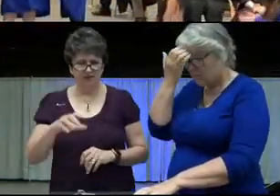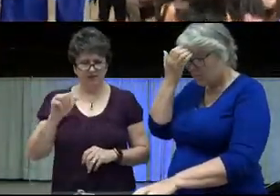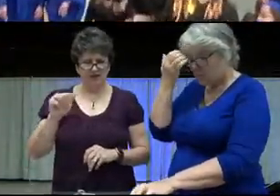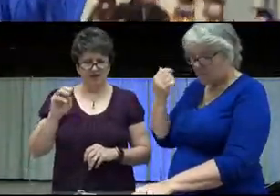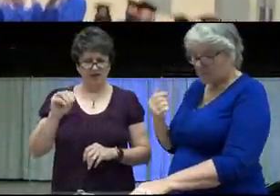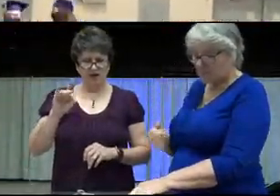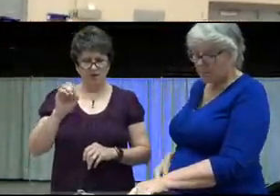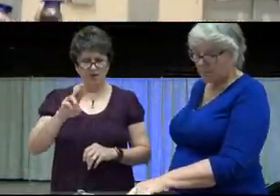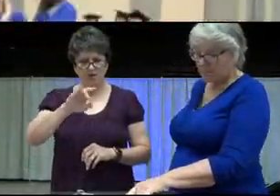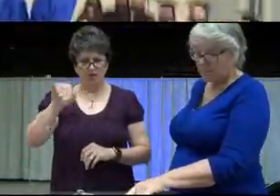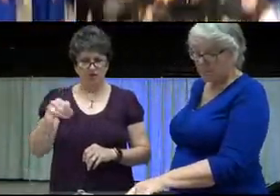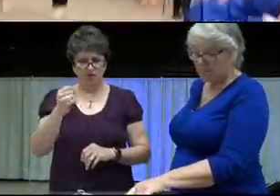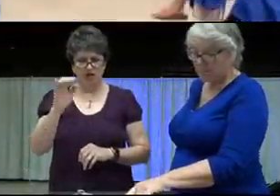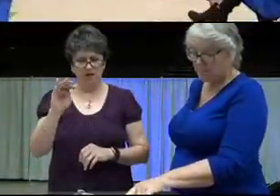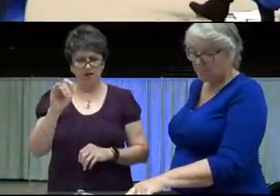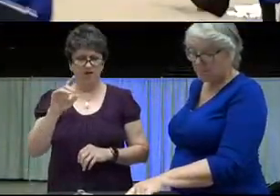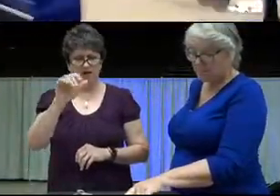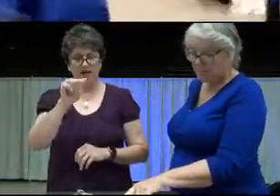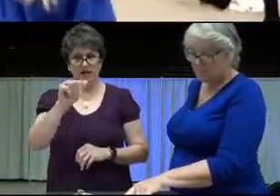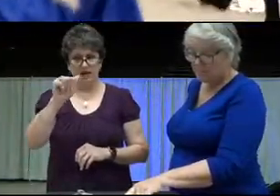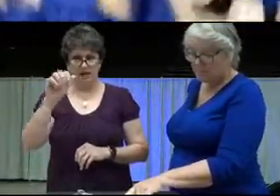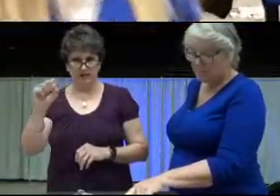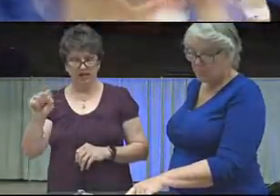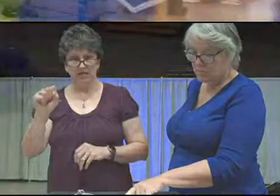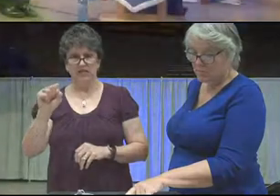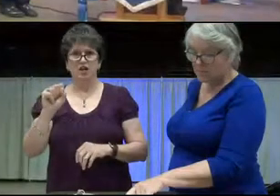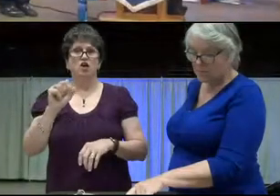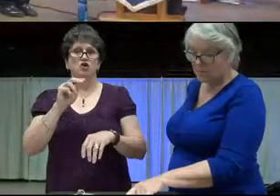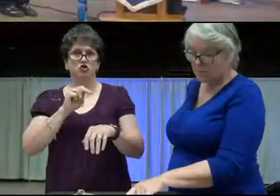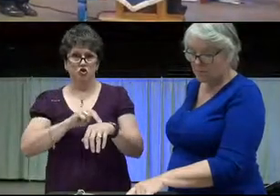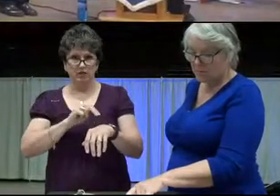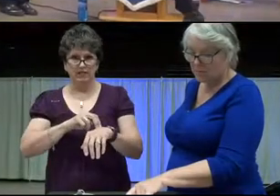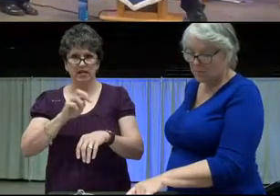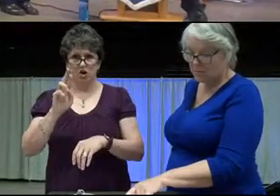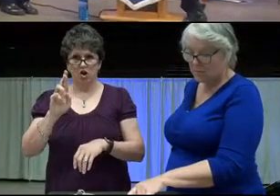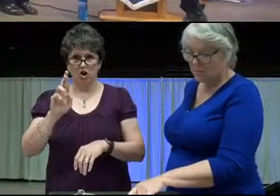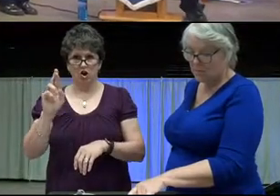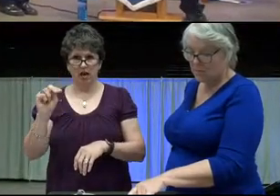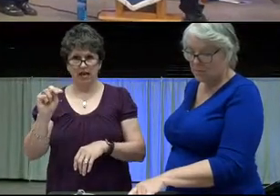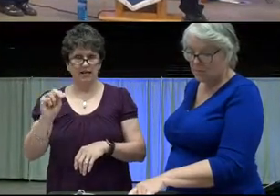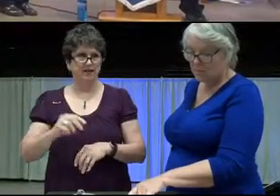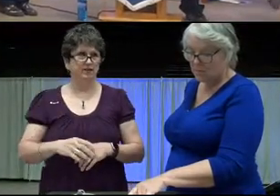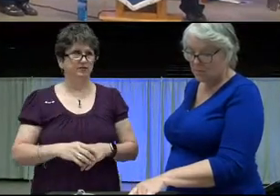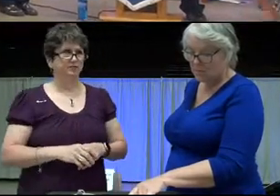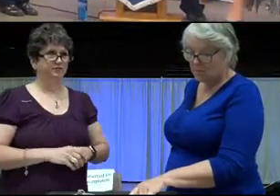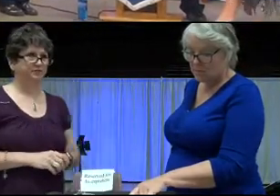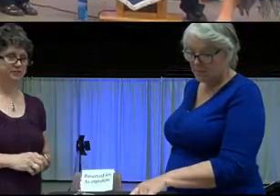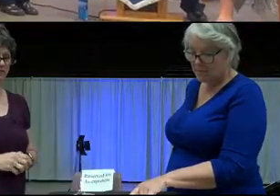Amber J. Binford, Associate of Science in Nursing, Registered Nurse.